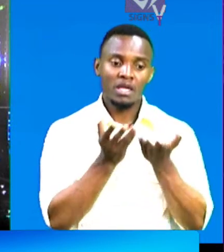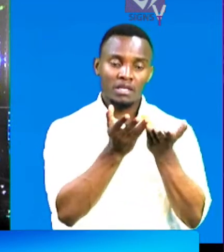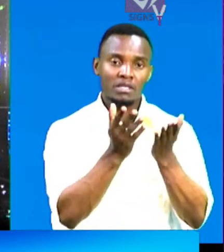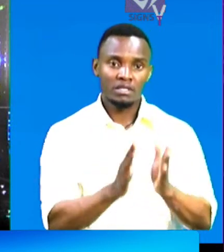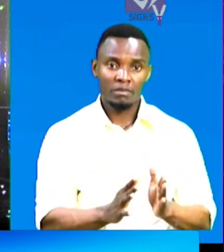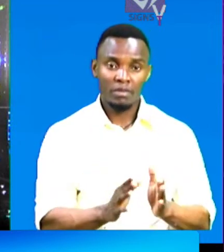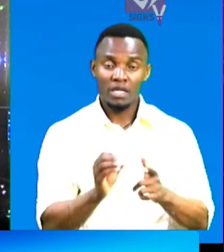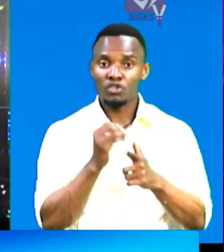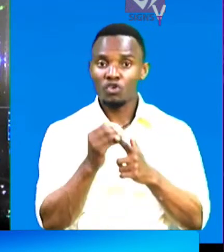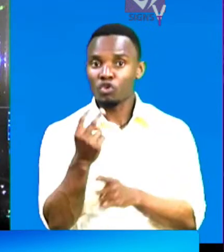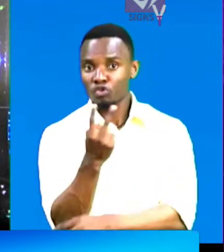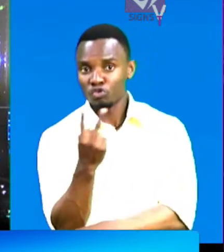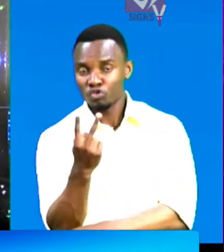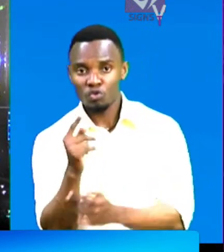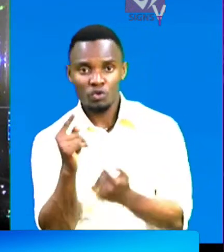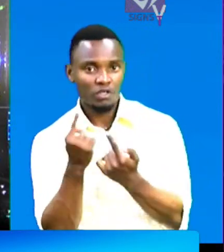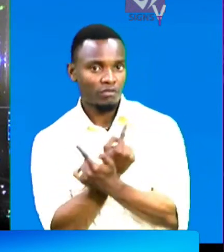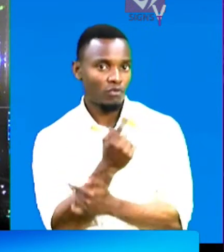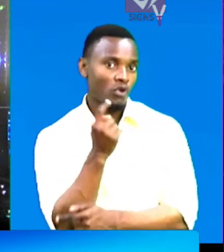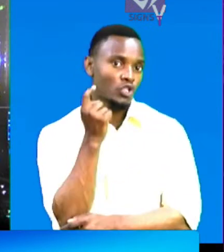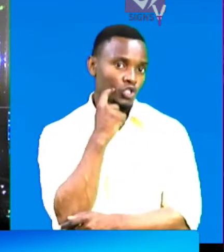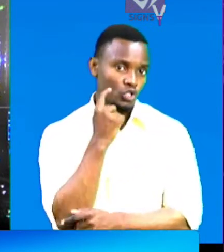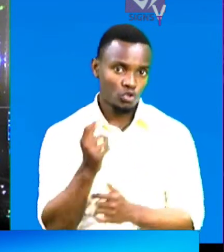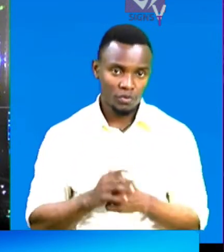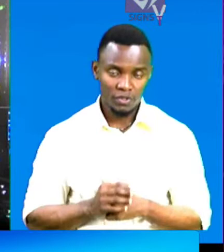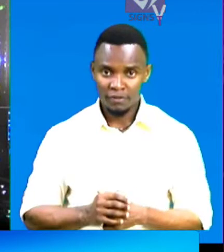suppliers or 2 different shops.